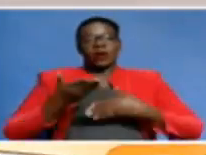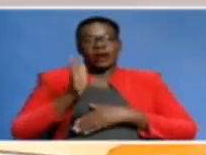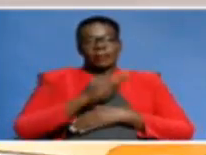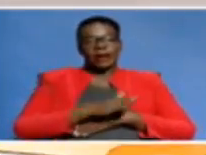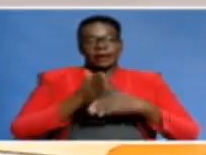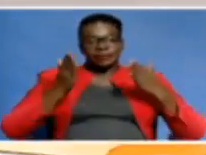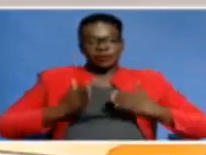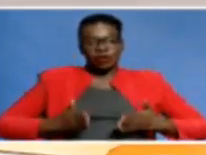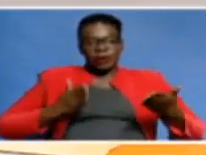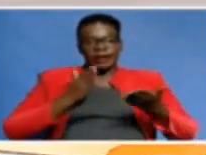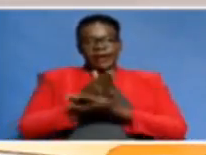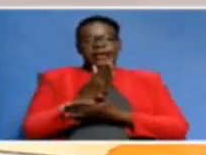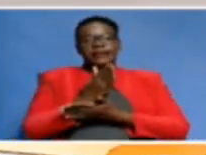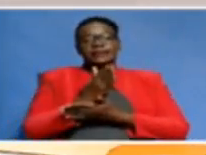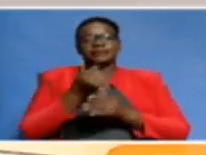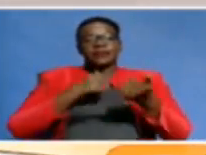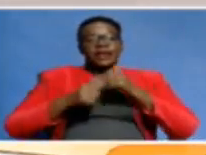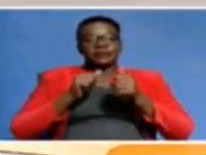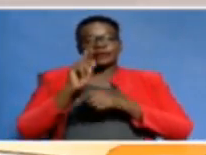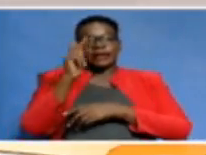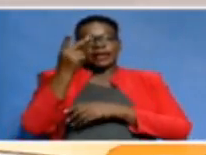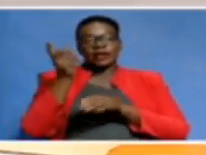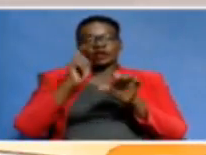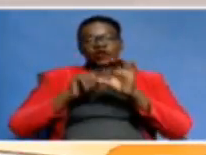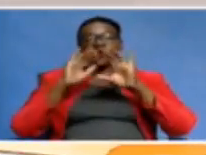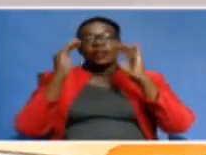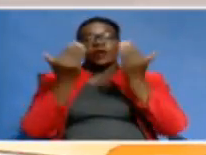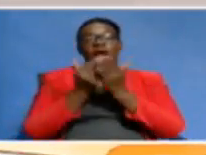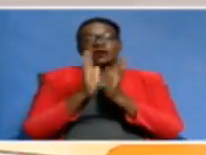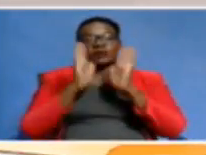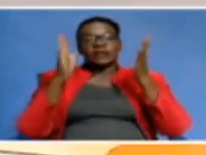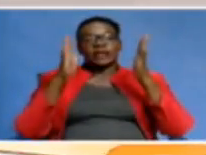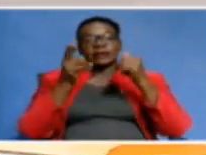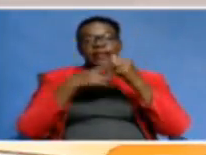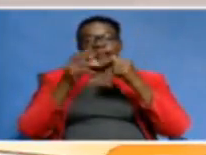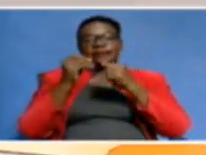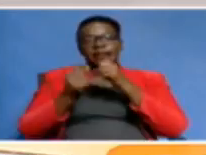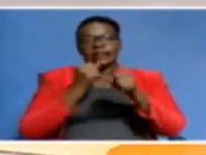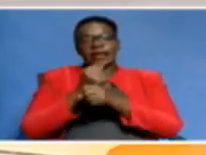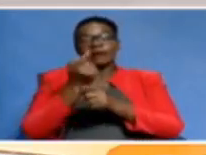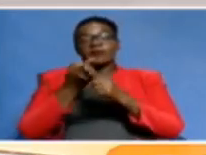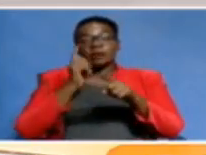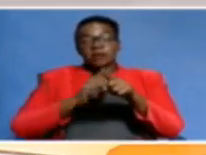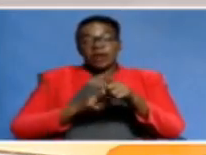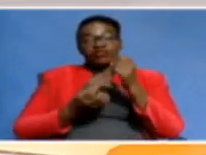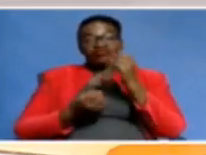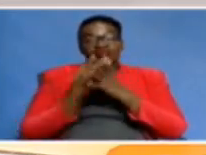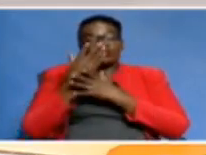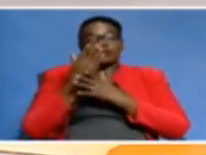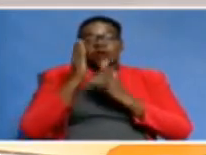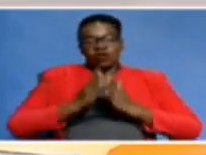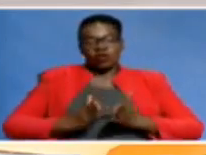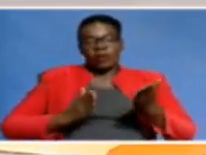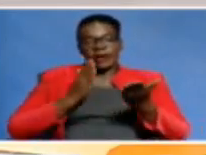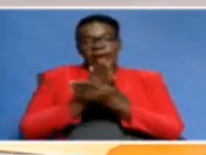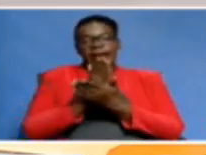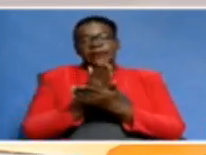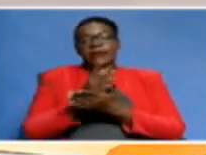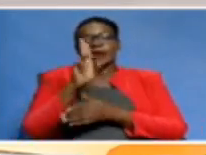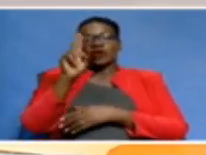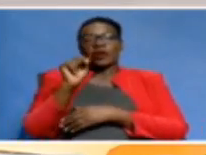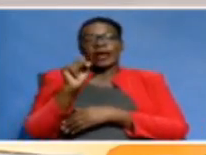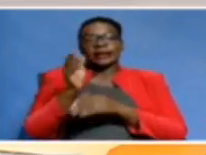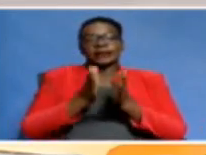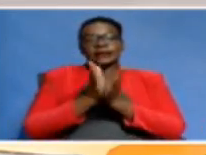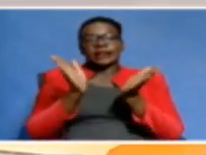Human rights activists in Kenya today joined the rest of the world in marking 70 years since the Universal Declaration of Human Rights was adopted by the United Nations